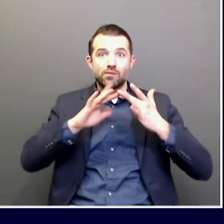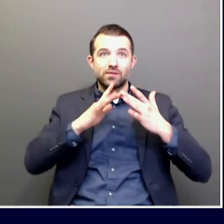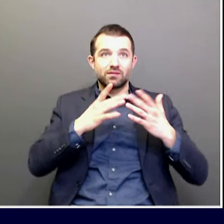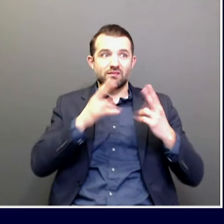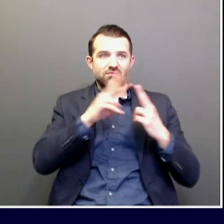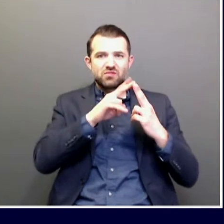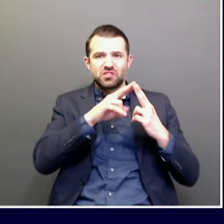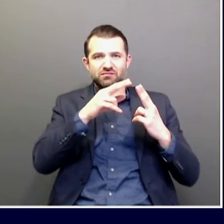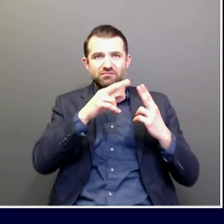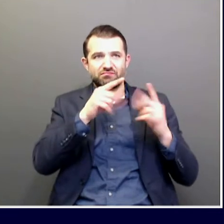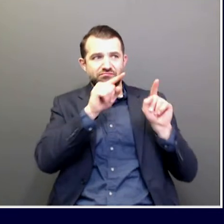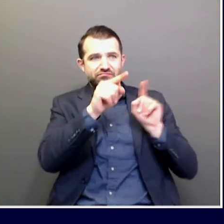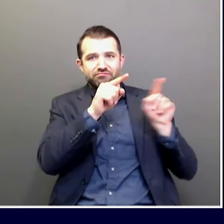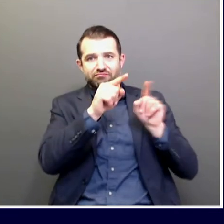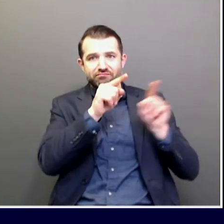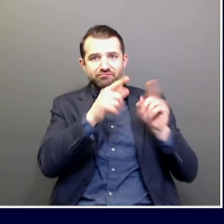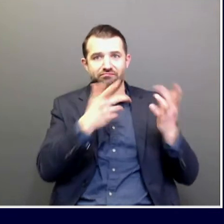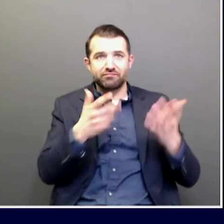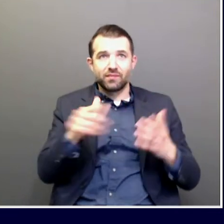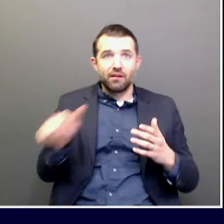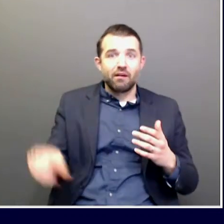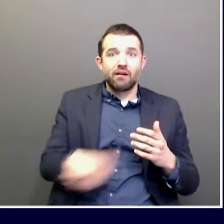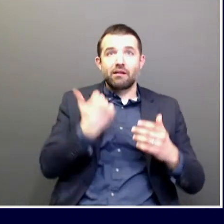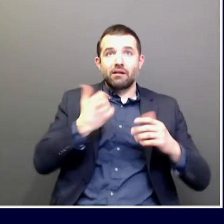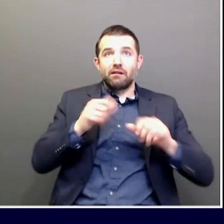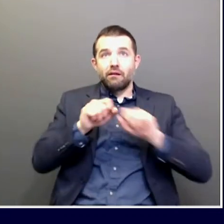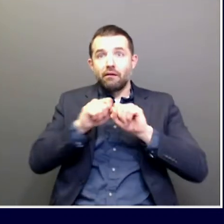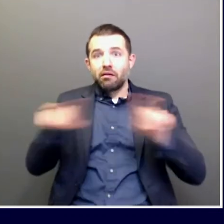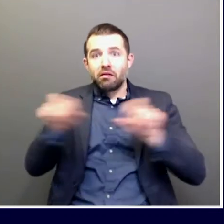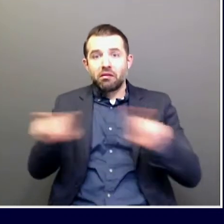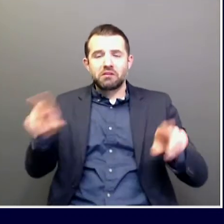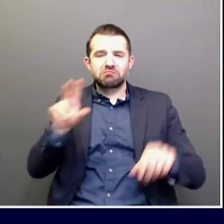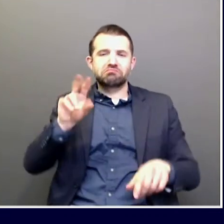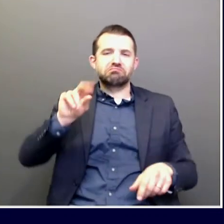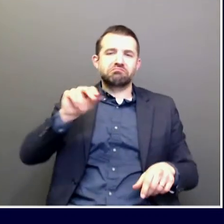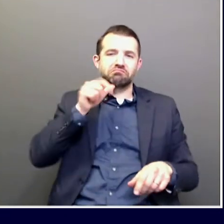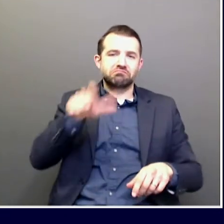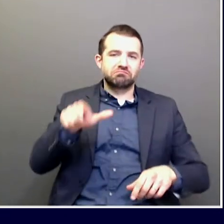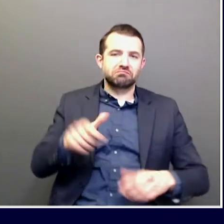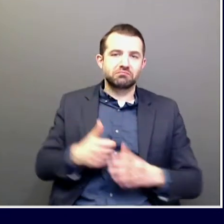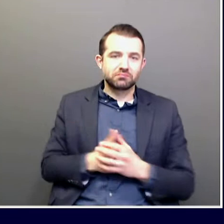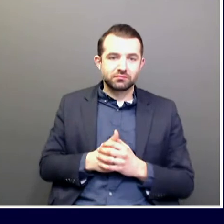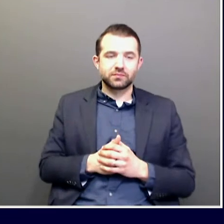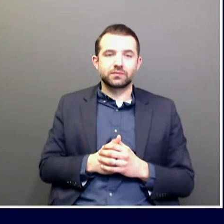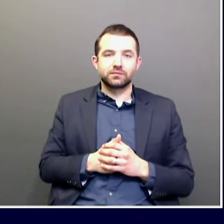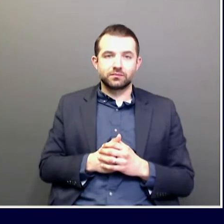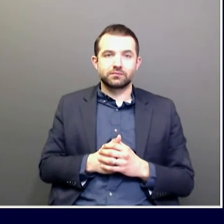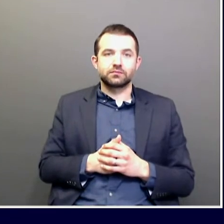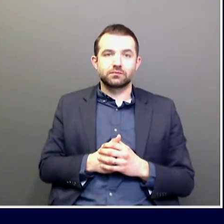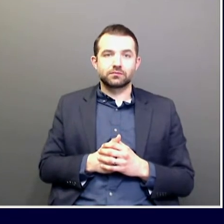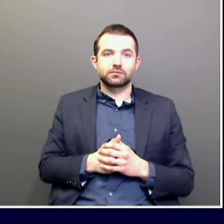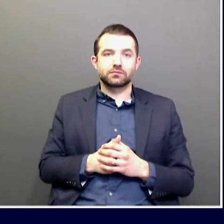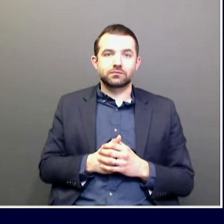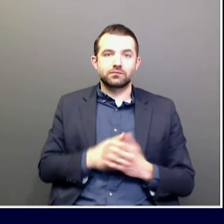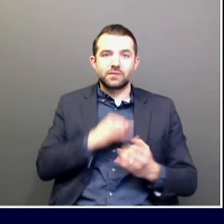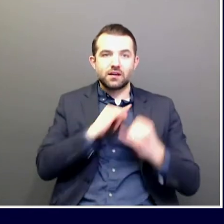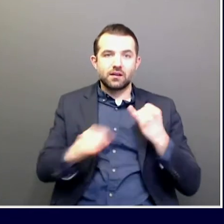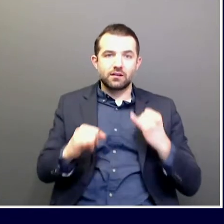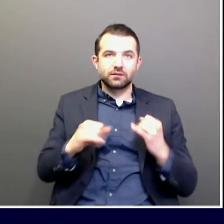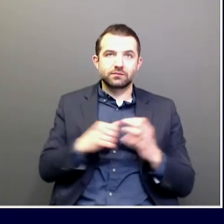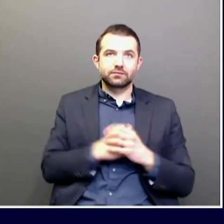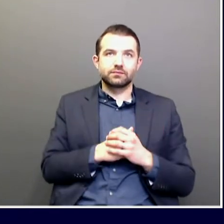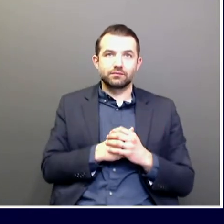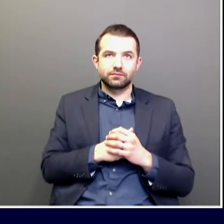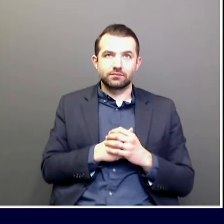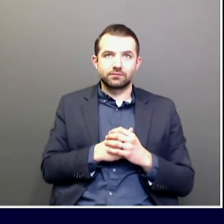today. It's related to schools, and I know you've answered the bulk of some of my questions, but I still have one more. I'm wondering if